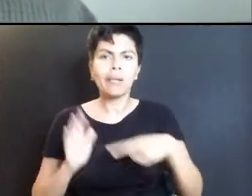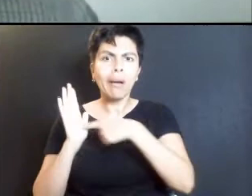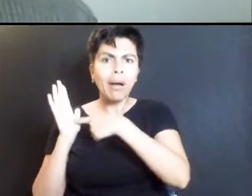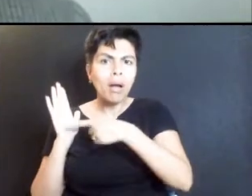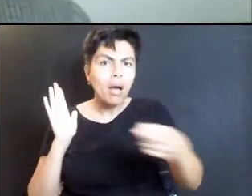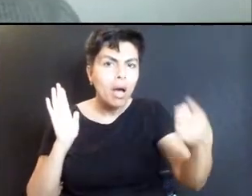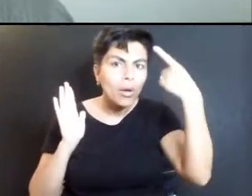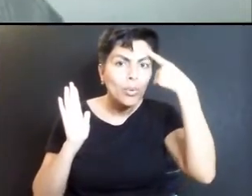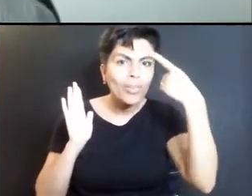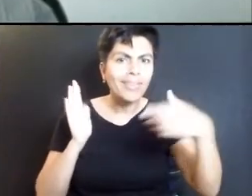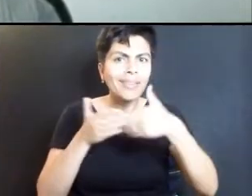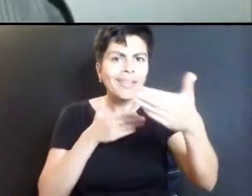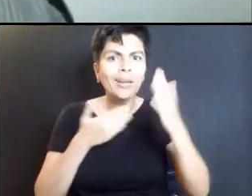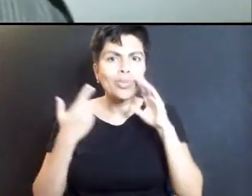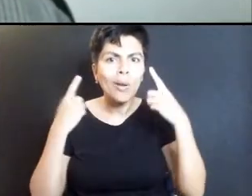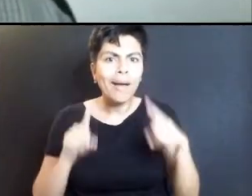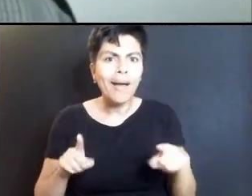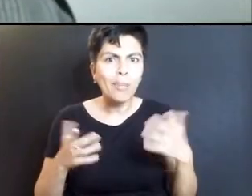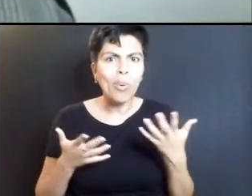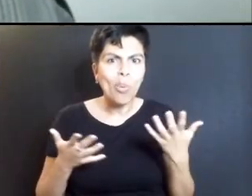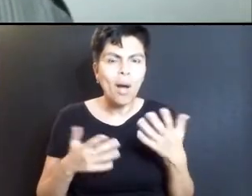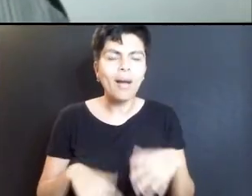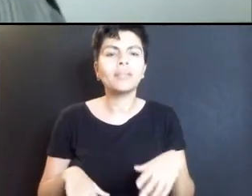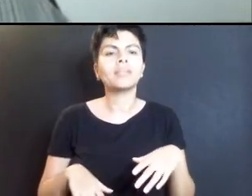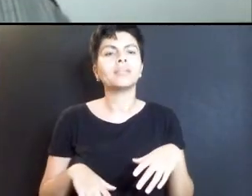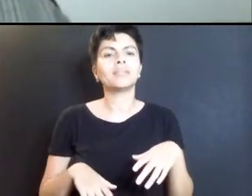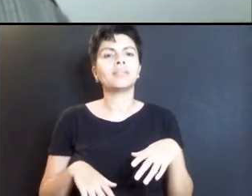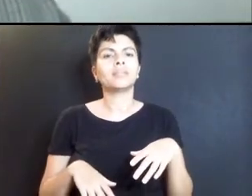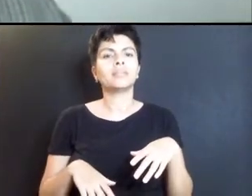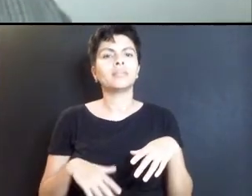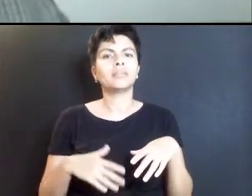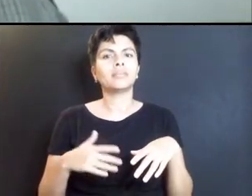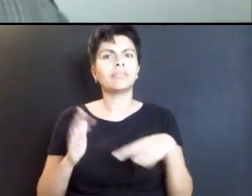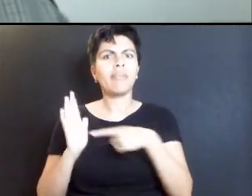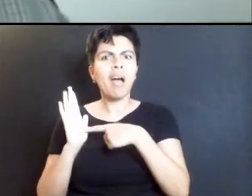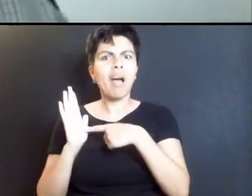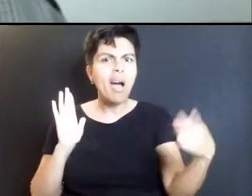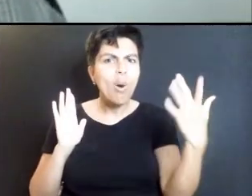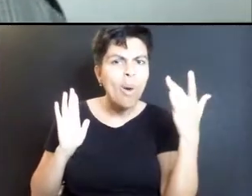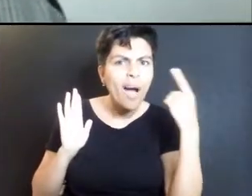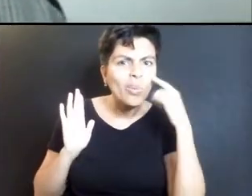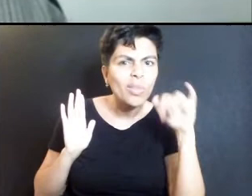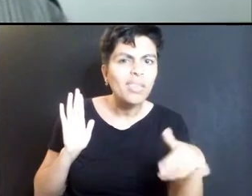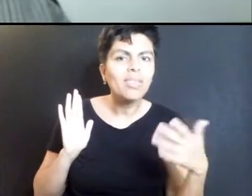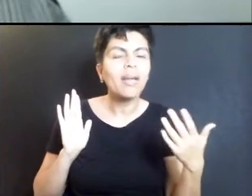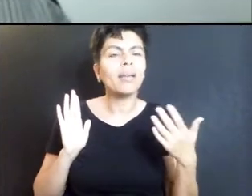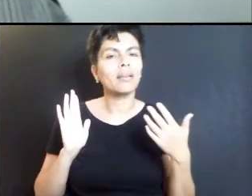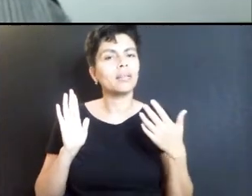the next thing might happen in the story? Why do you think that happened?